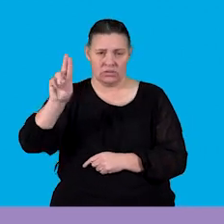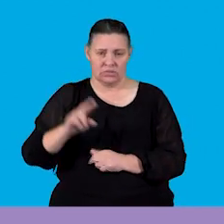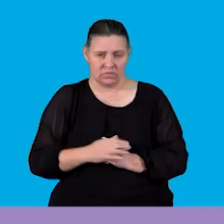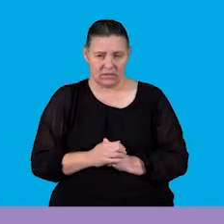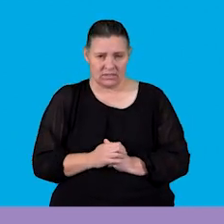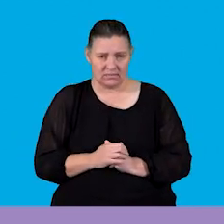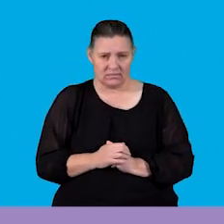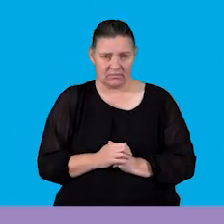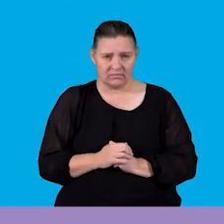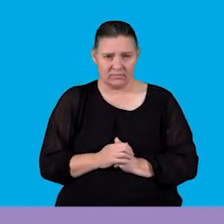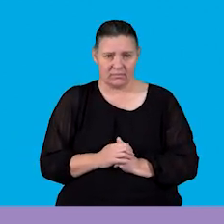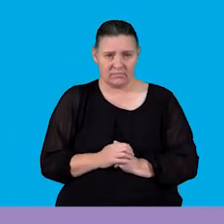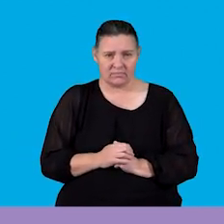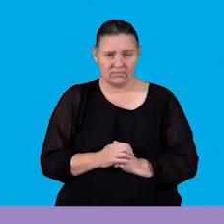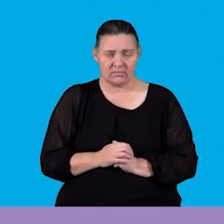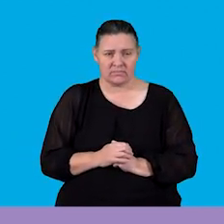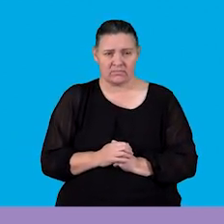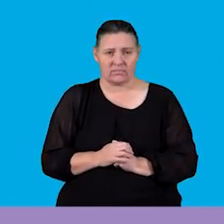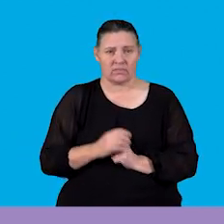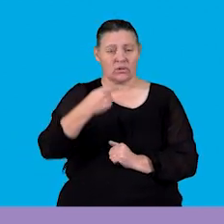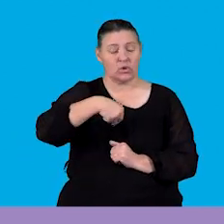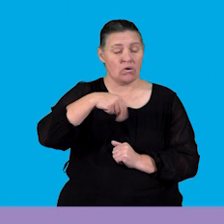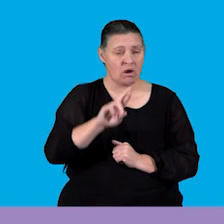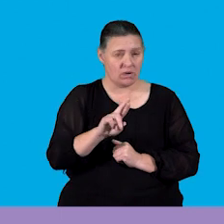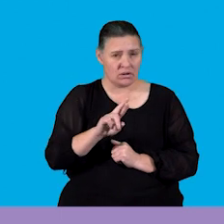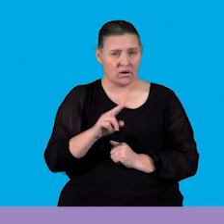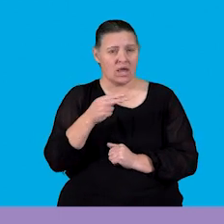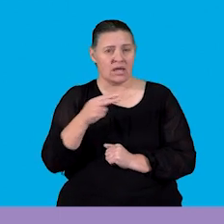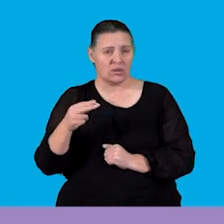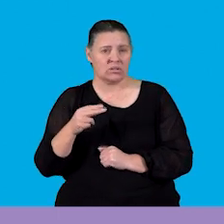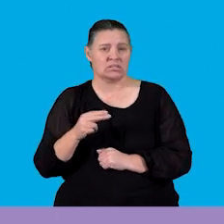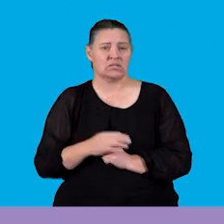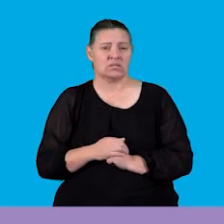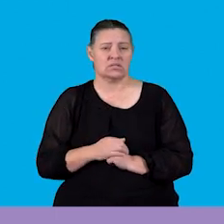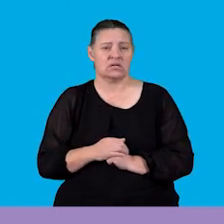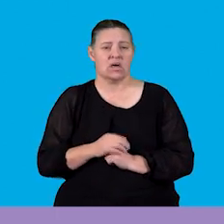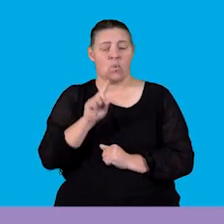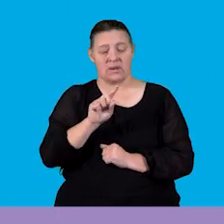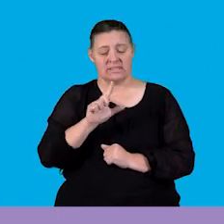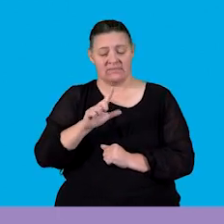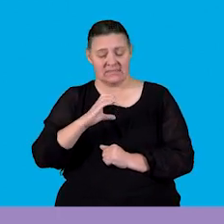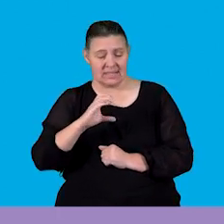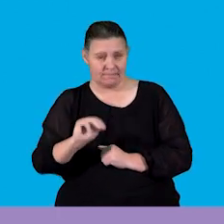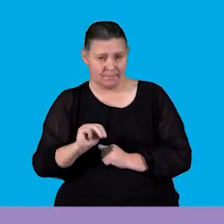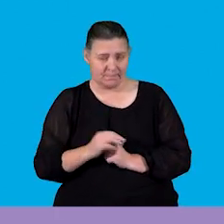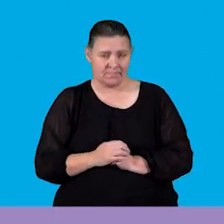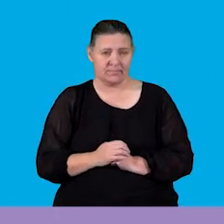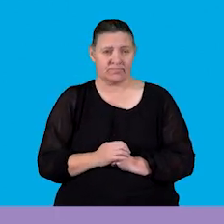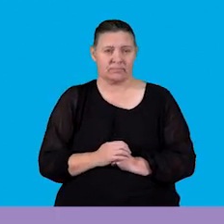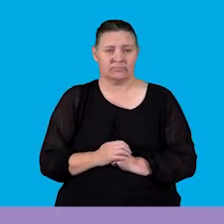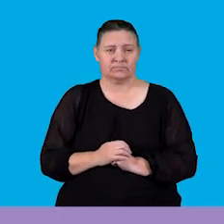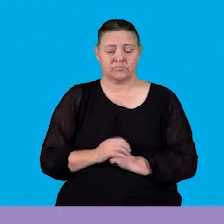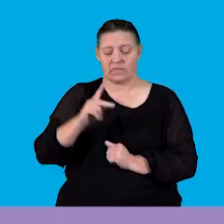plus PR squared. Now QR is equals to 17